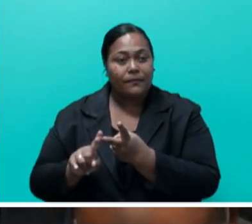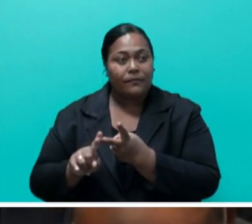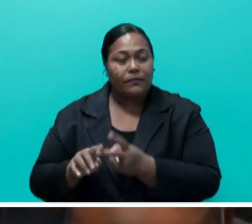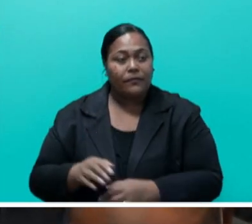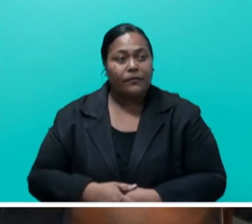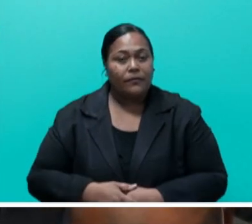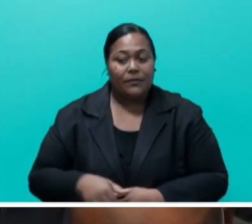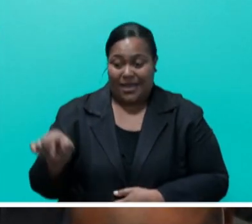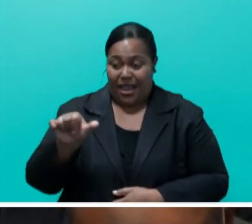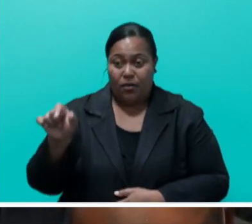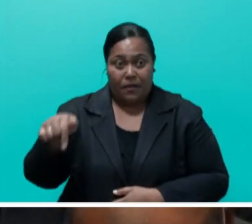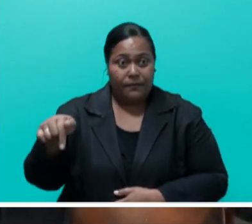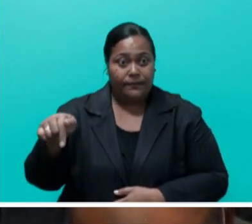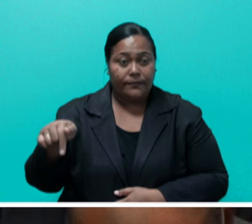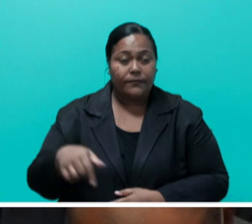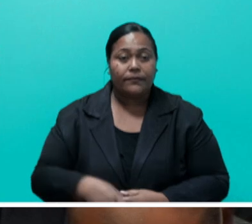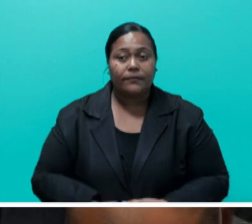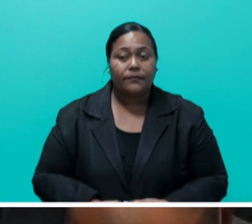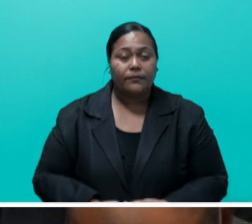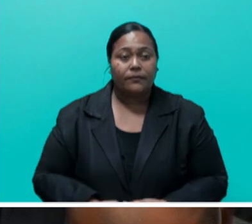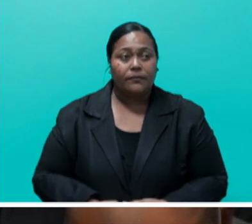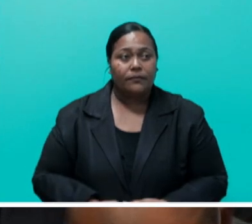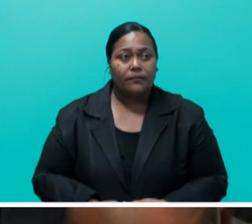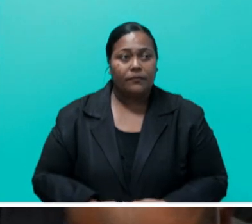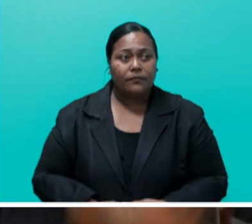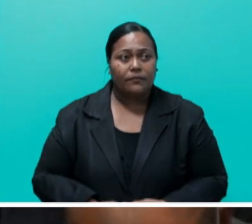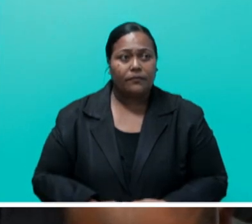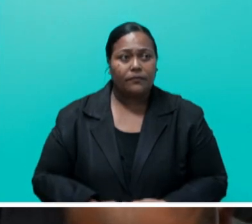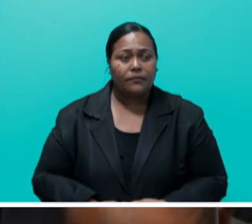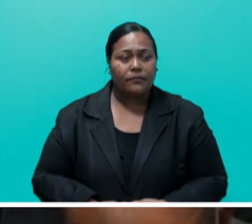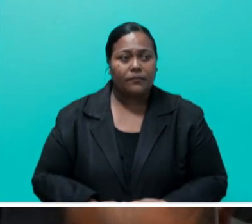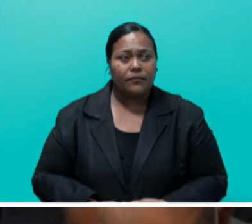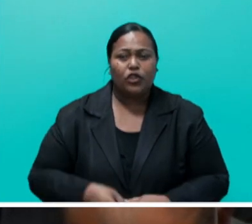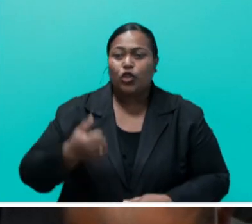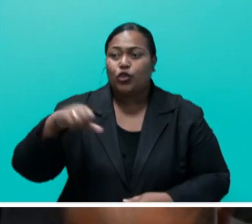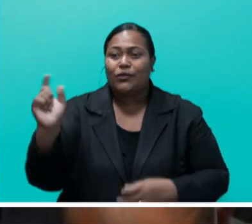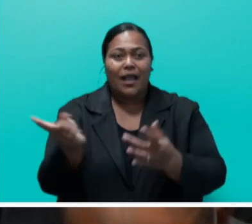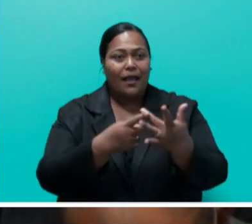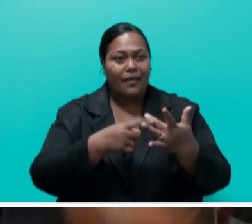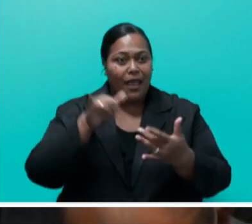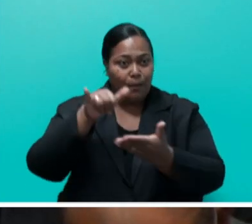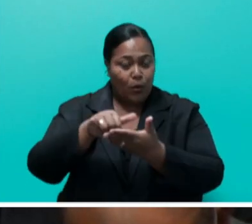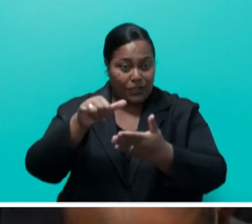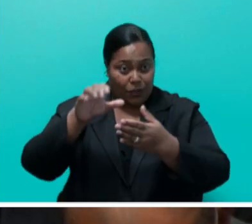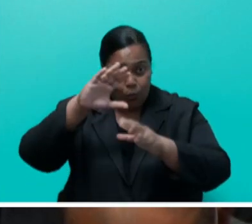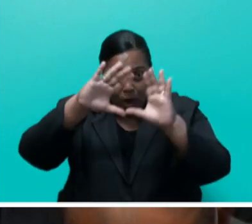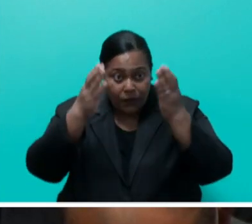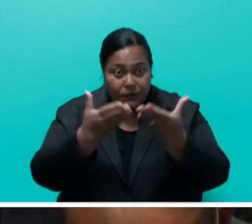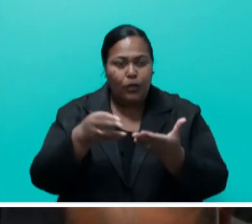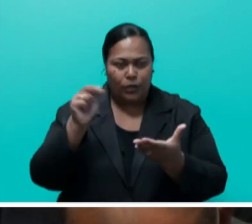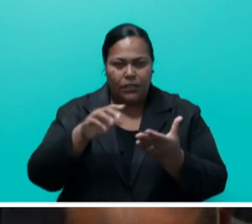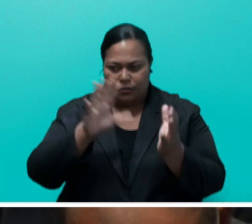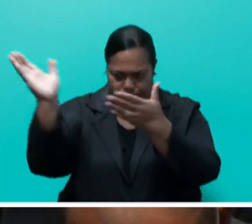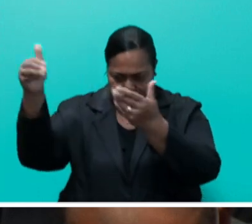as an area of capabilities that are used throughout other airports in the world, in terms